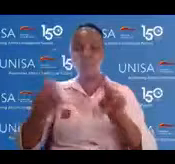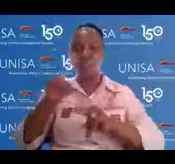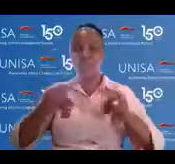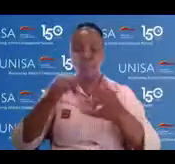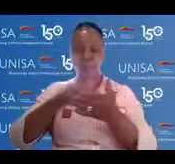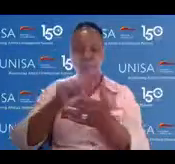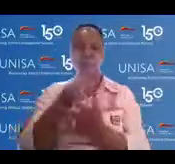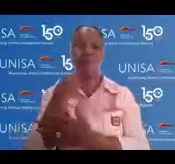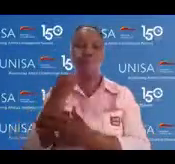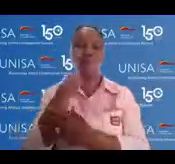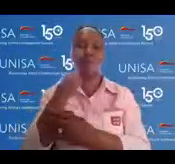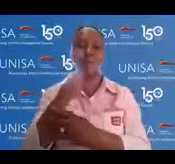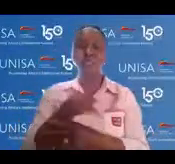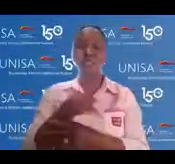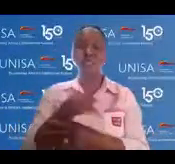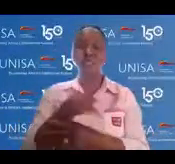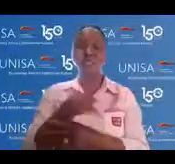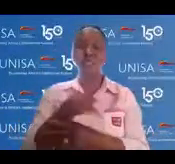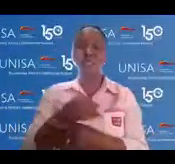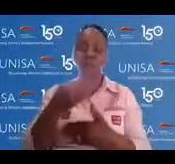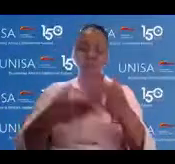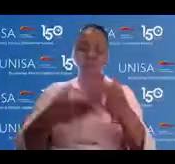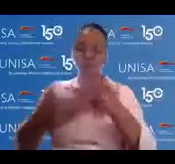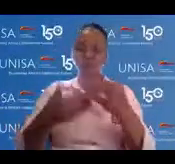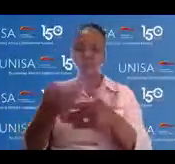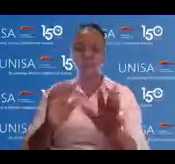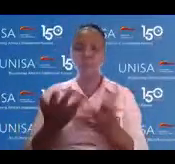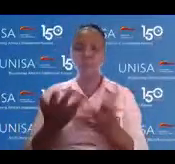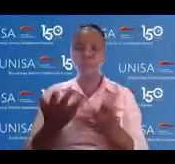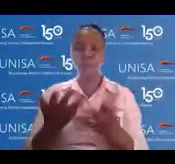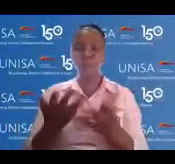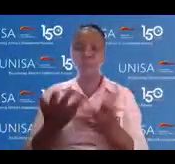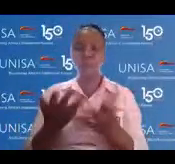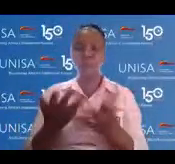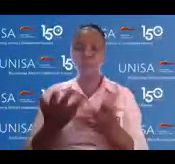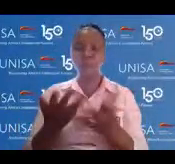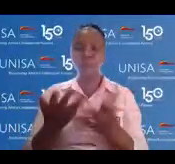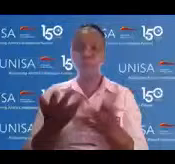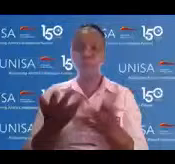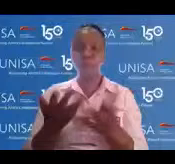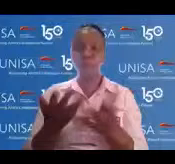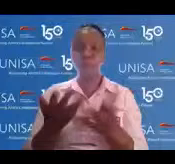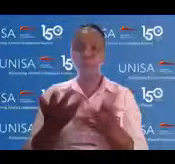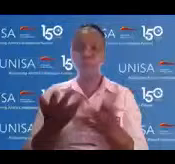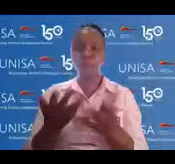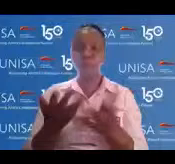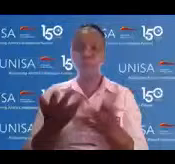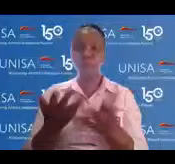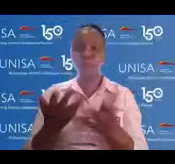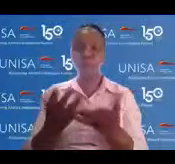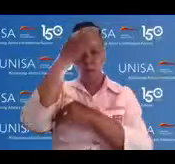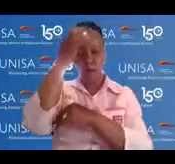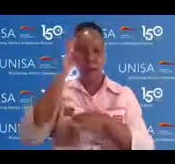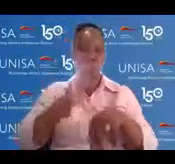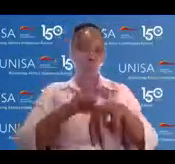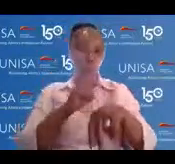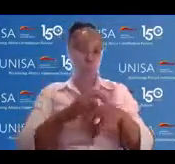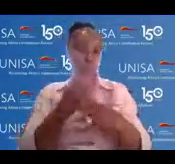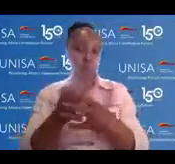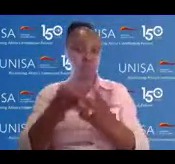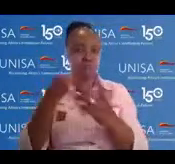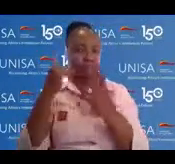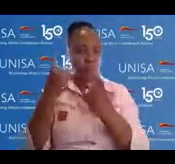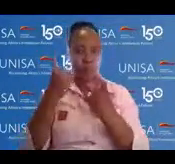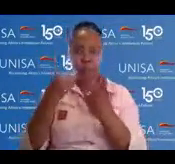process. The app is going to give you 10 minutes, and in that 10 minutes, you need to take a photo of each